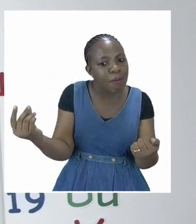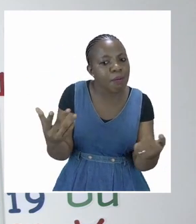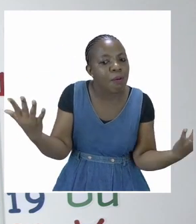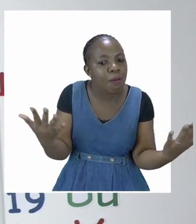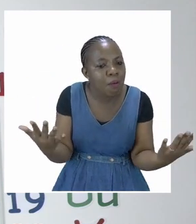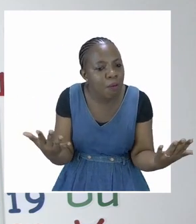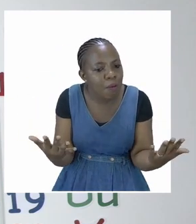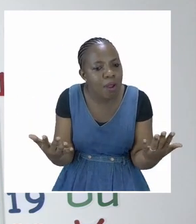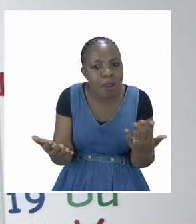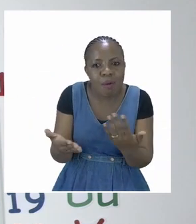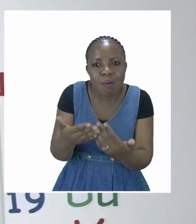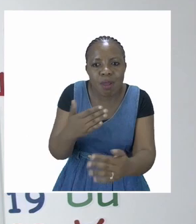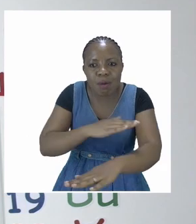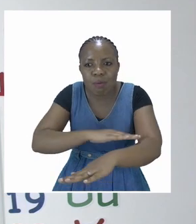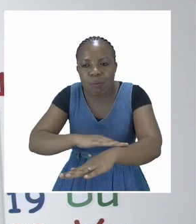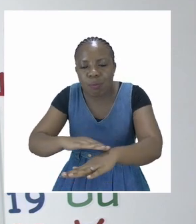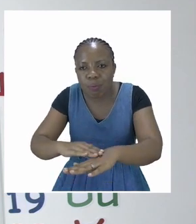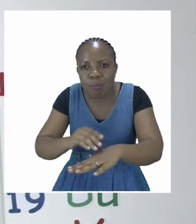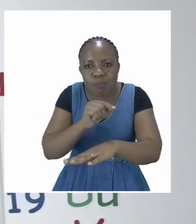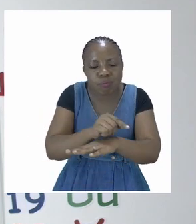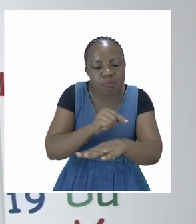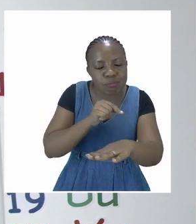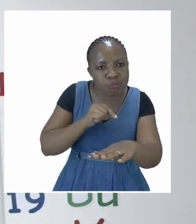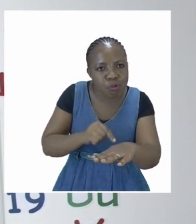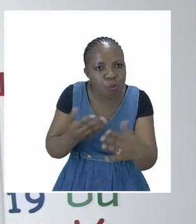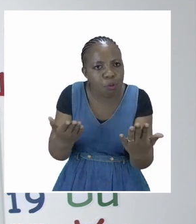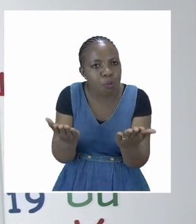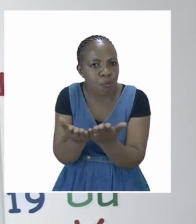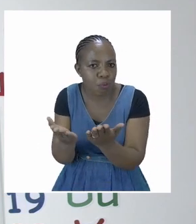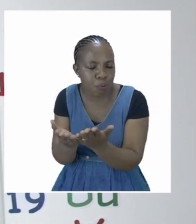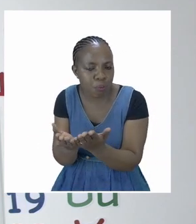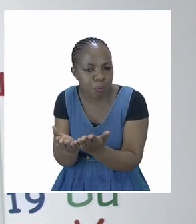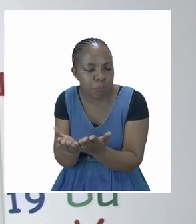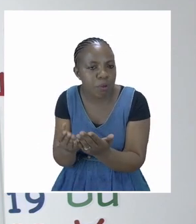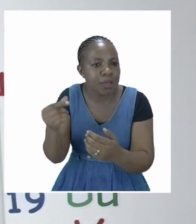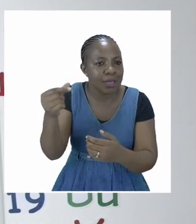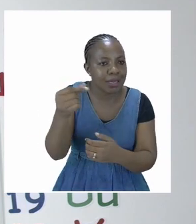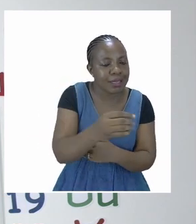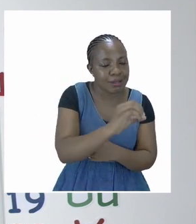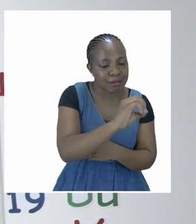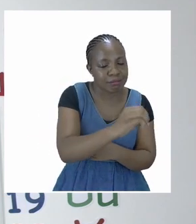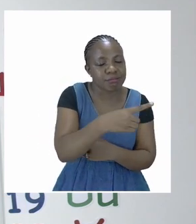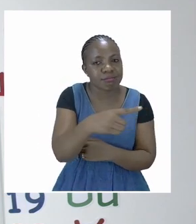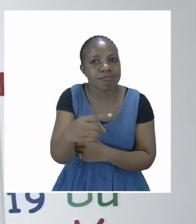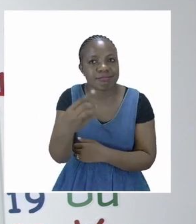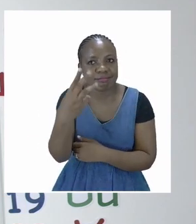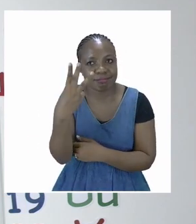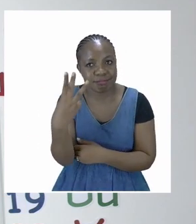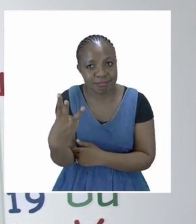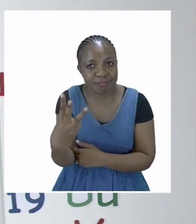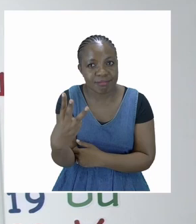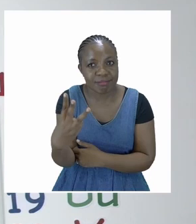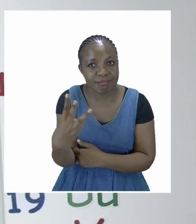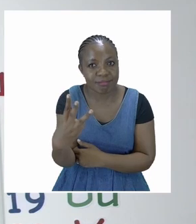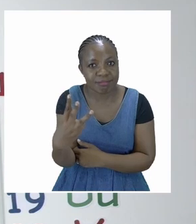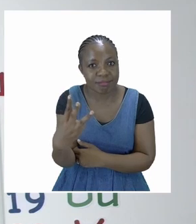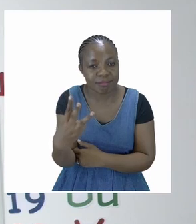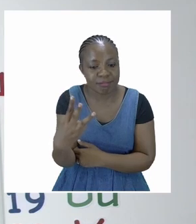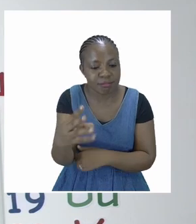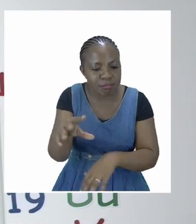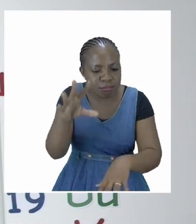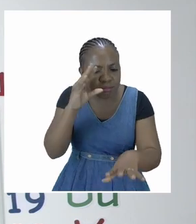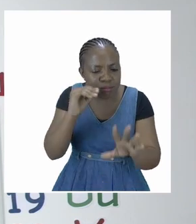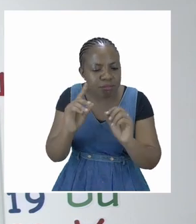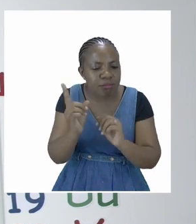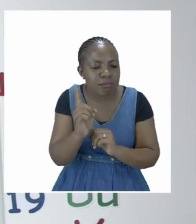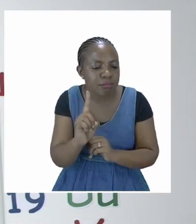to Thursday for pre-primary up until grade 3. The lessons are for listening